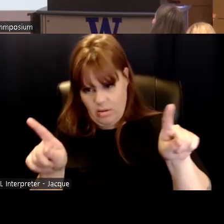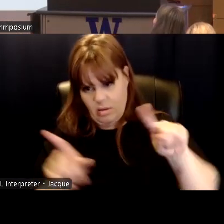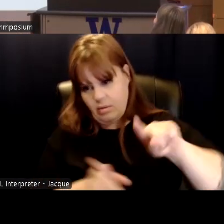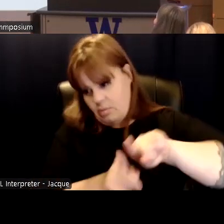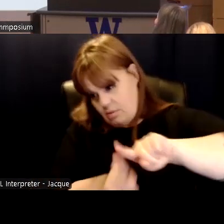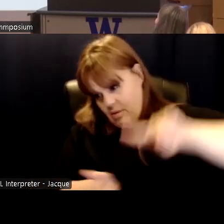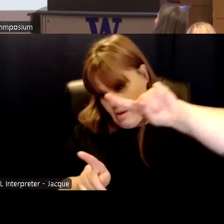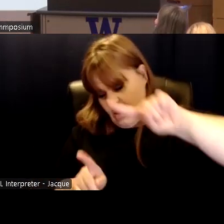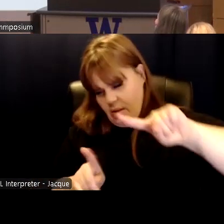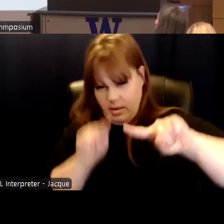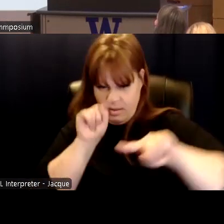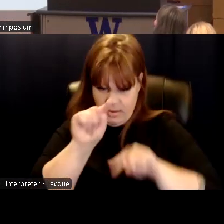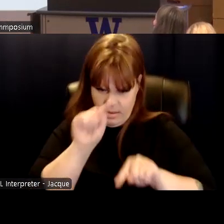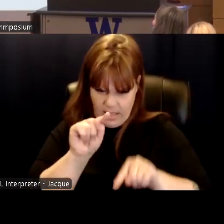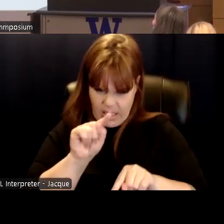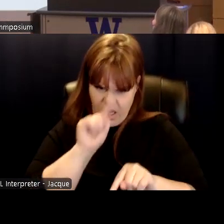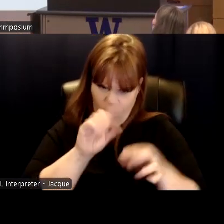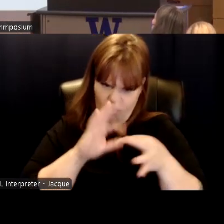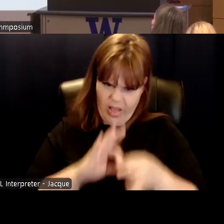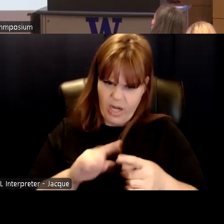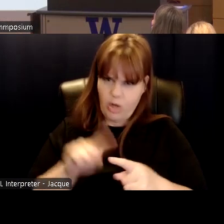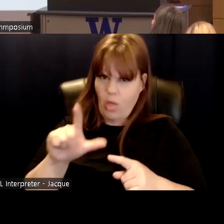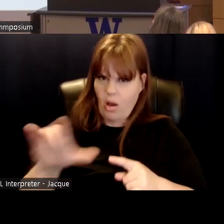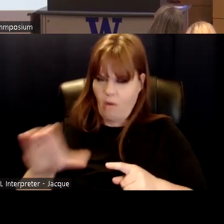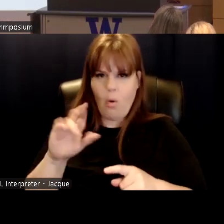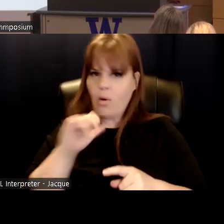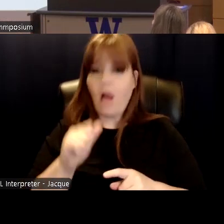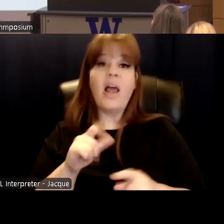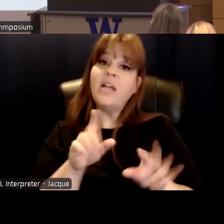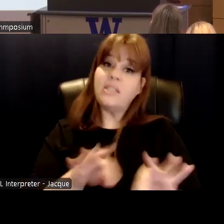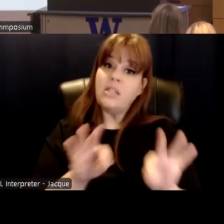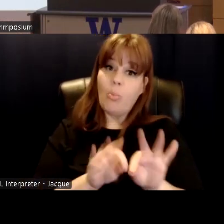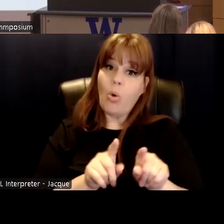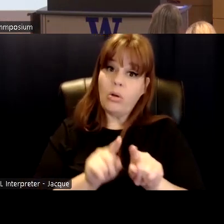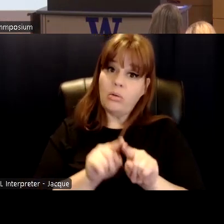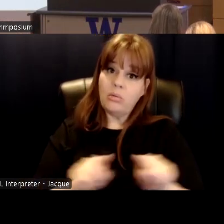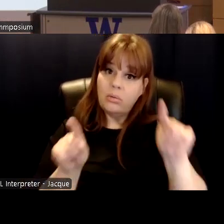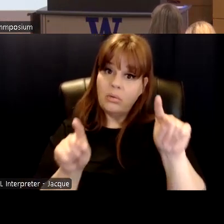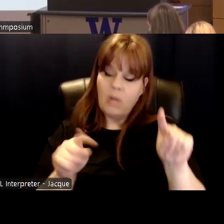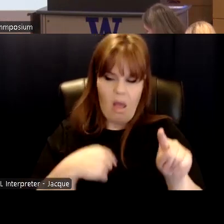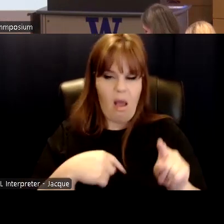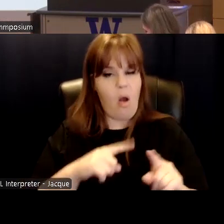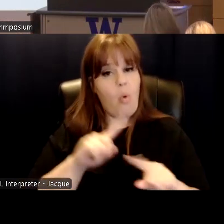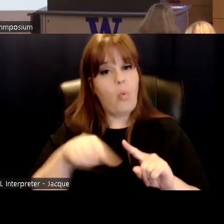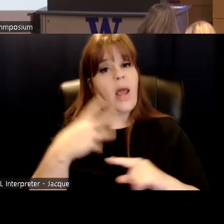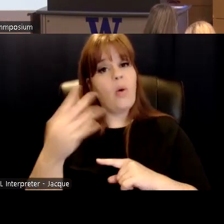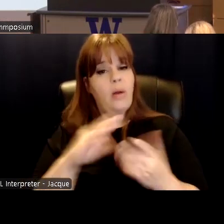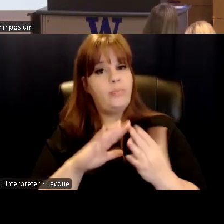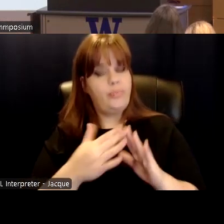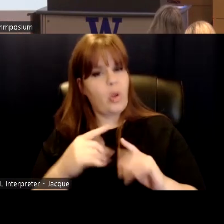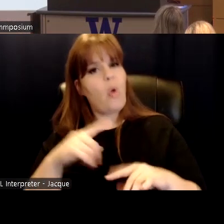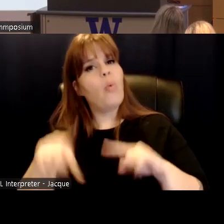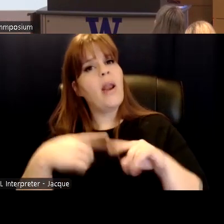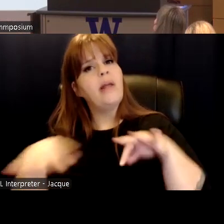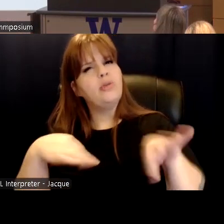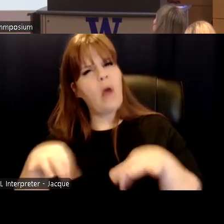long COVID. And this is an important branch point because as I get out into the community, I recognize that there are patients, when I describe long COVID, they say, oh,